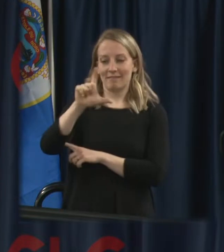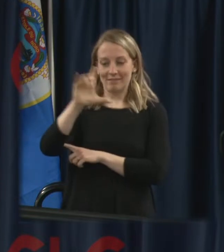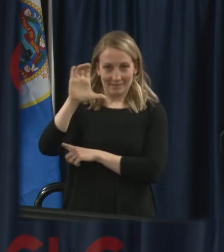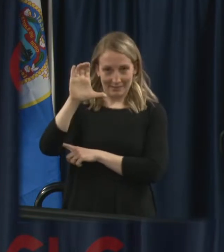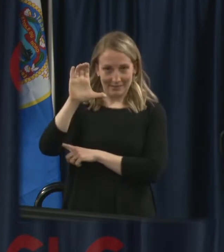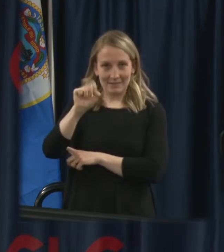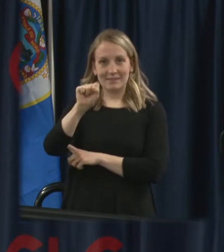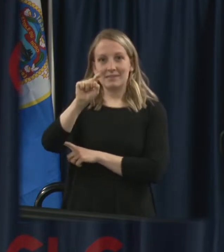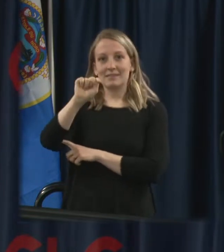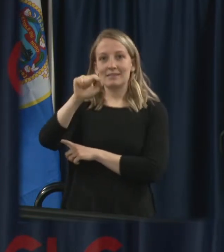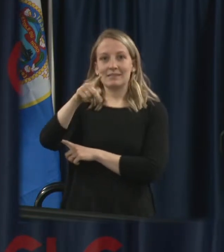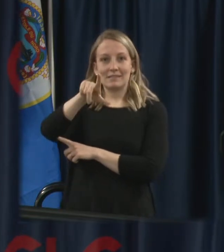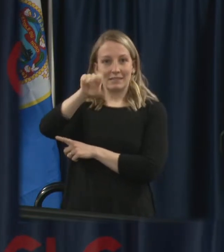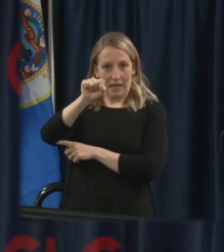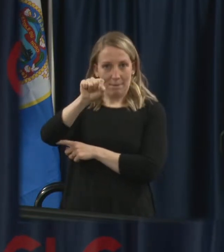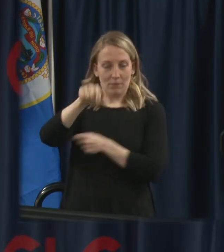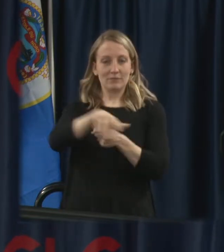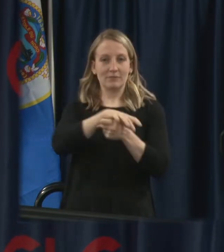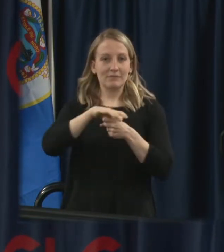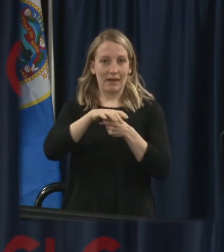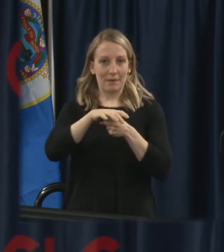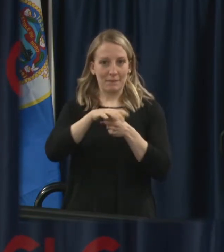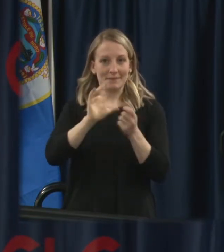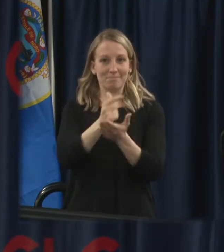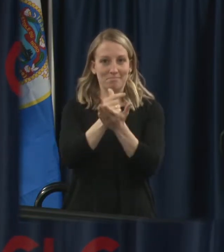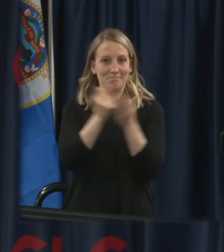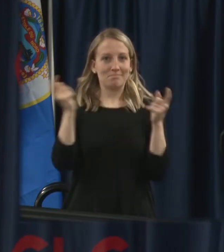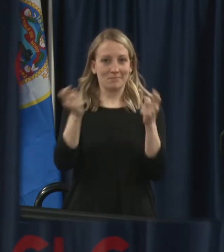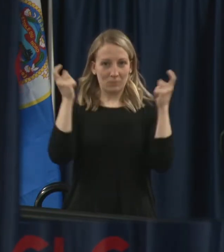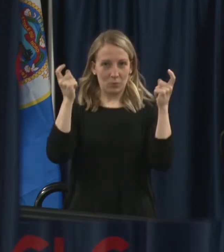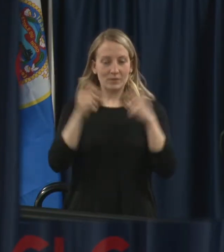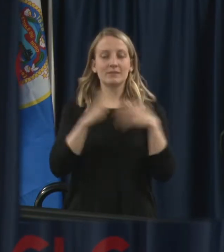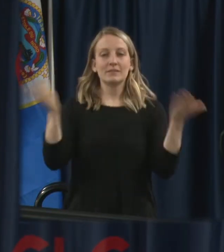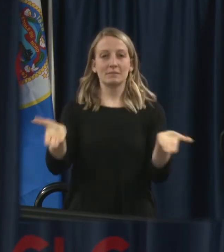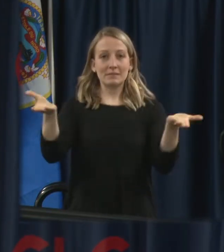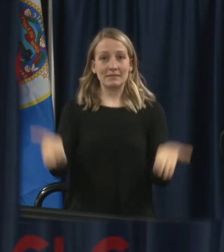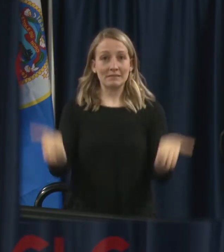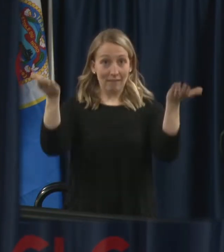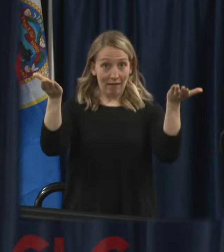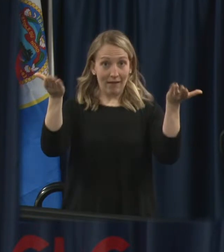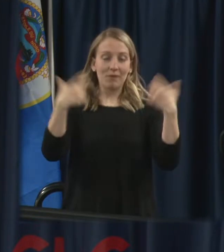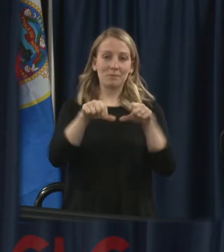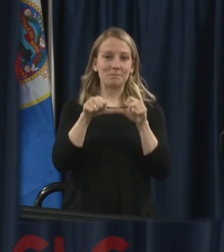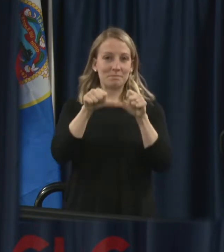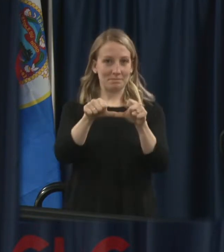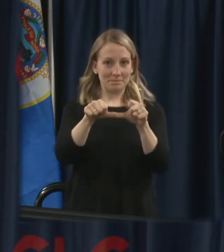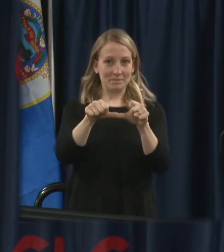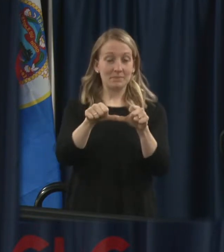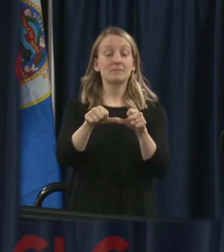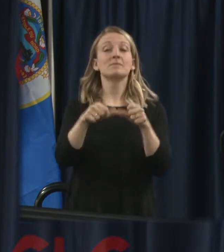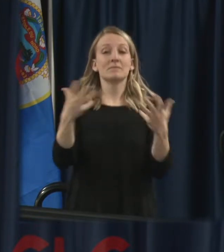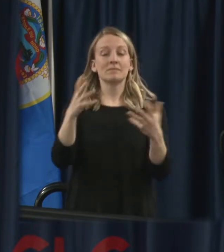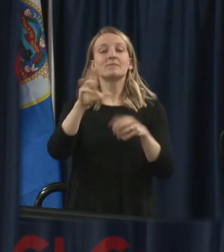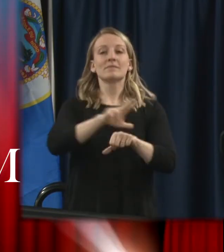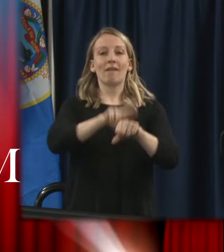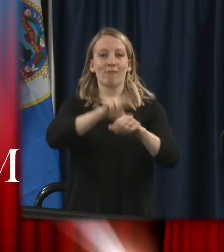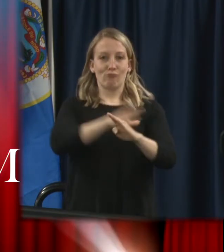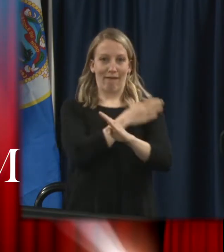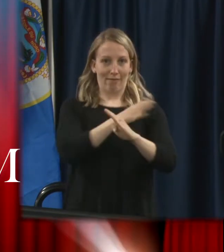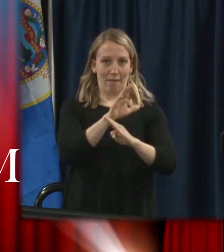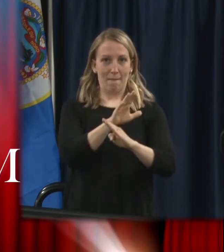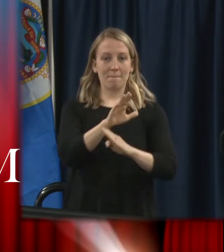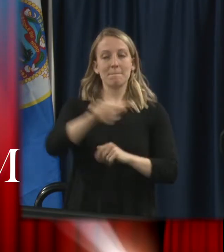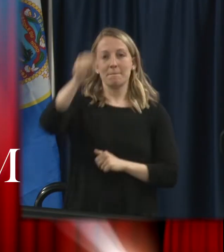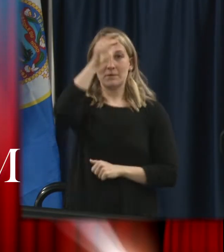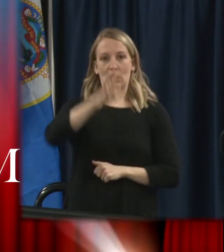College Staples Campus Commencement Ceremonies. Please stand or remain standing for our national anthem, and gentlemen, please